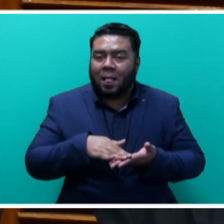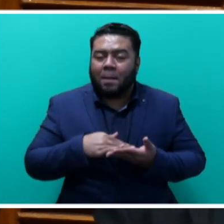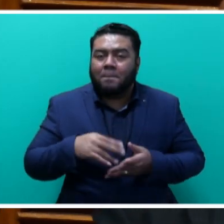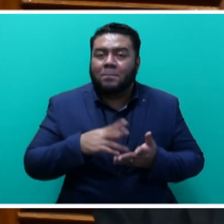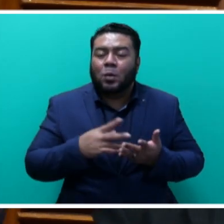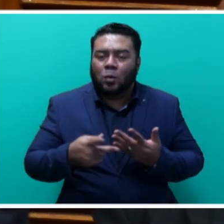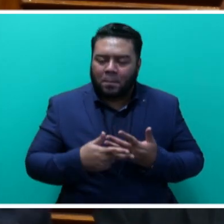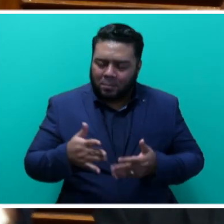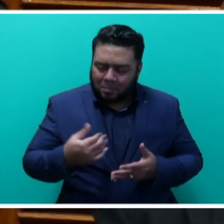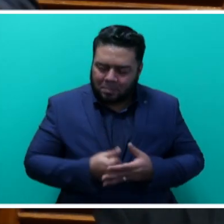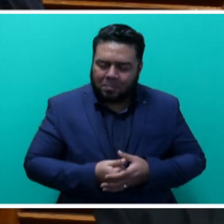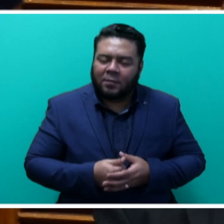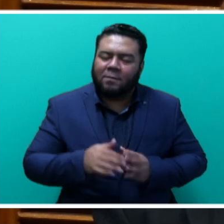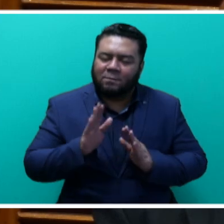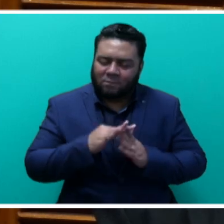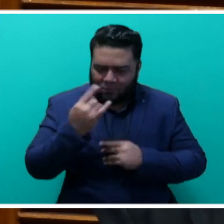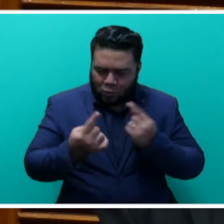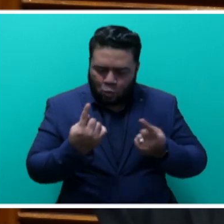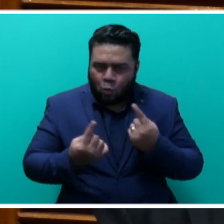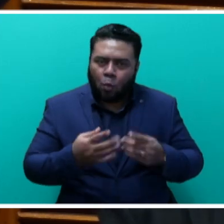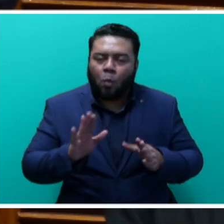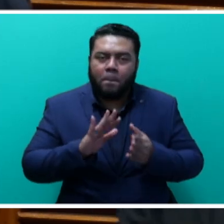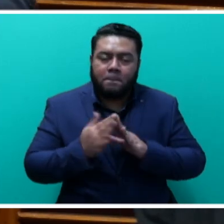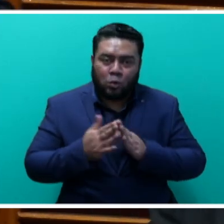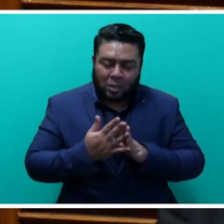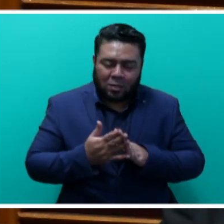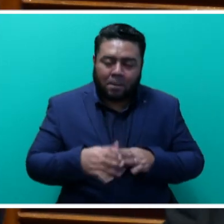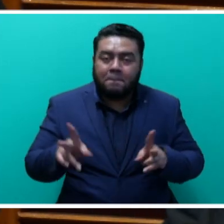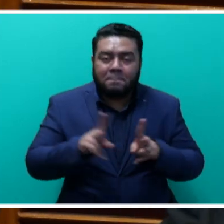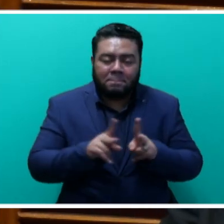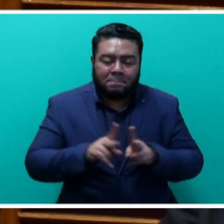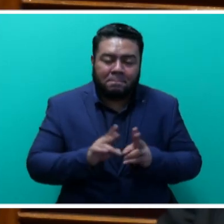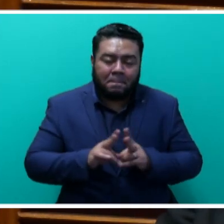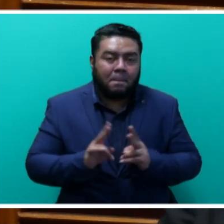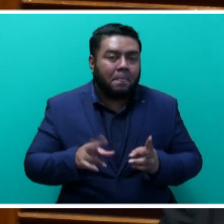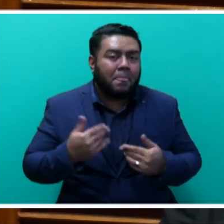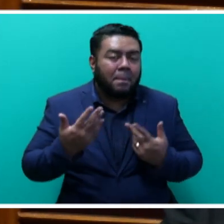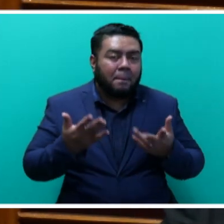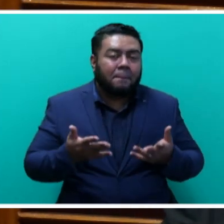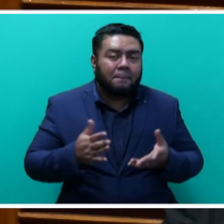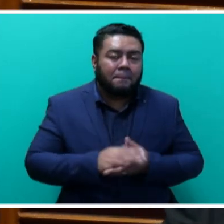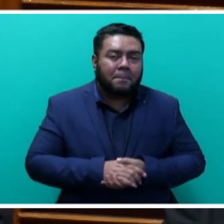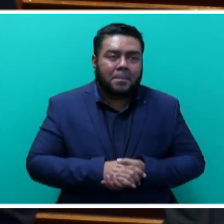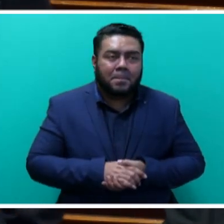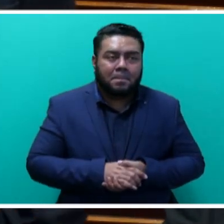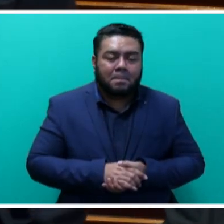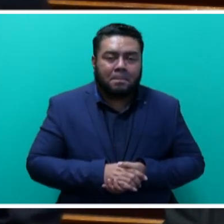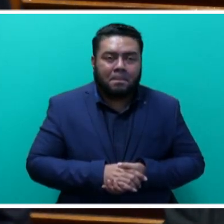individuals or communities through a partnership arrangement of government, providing subsidies in the form of